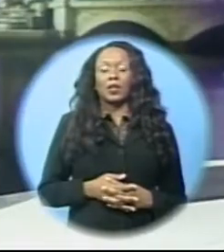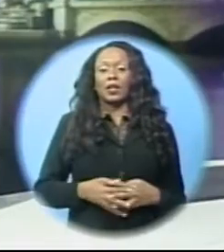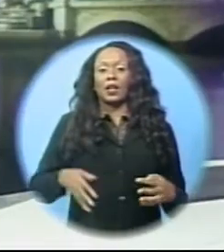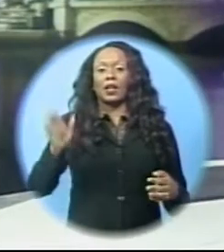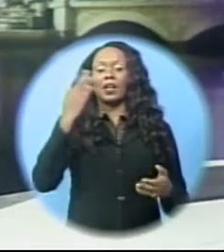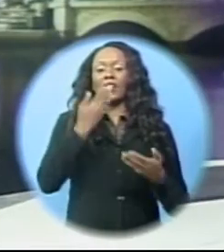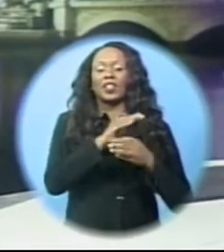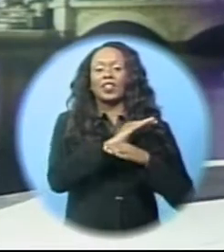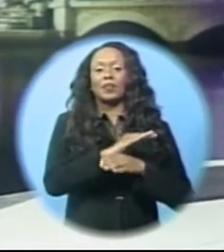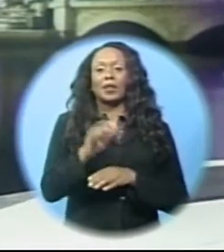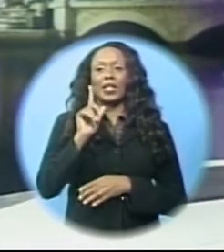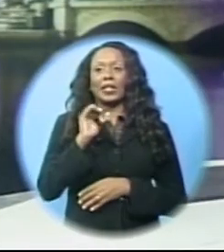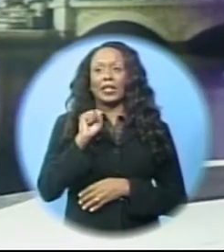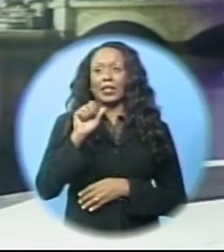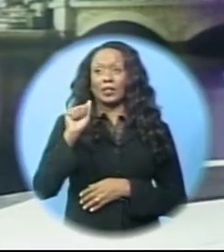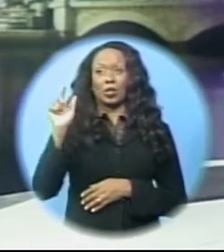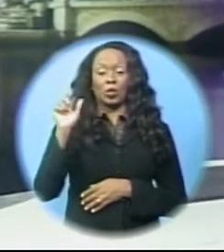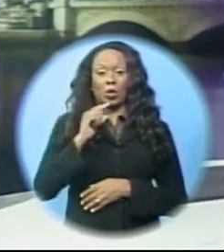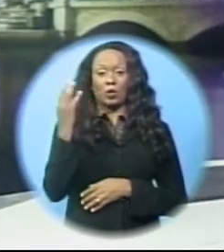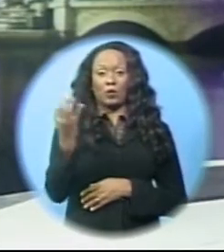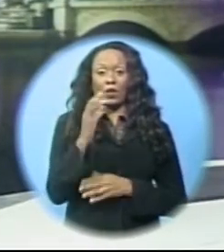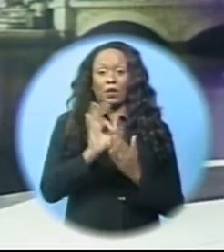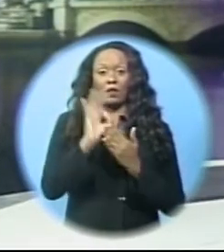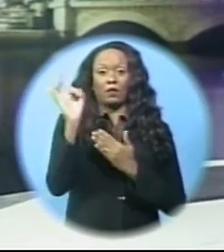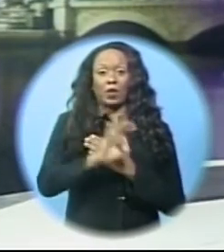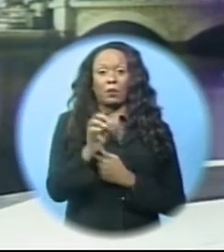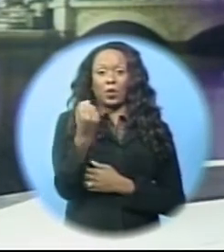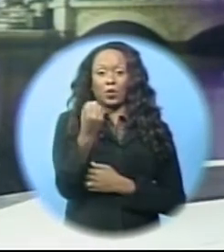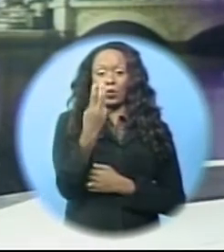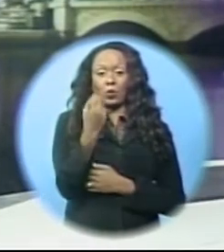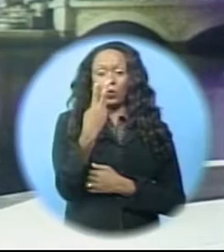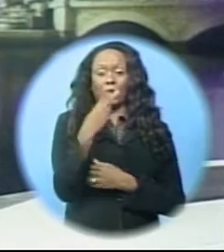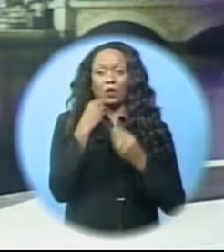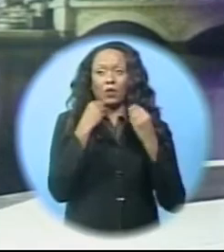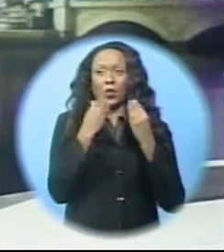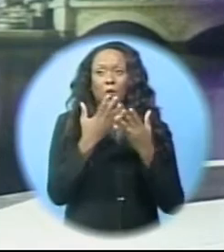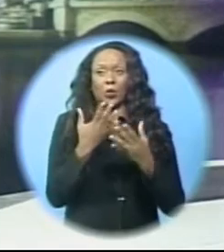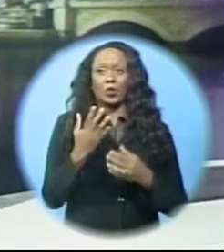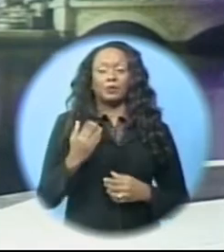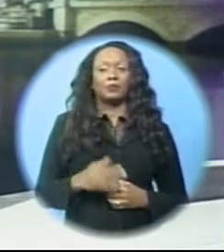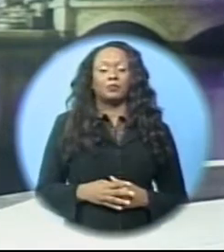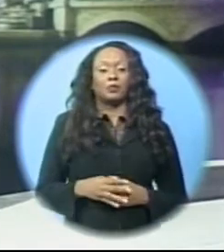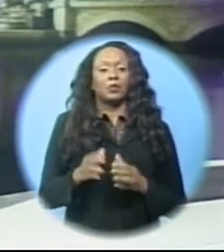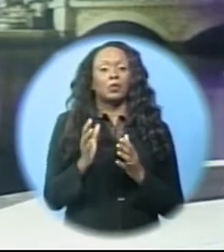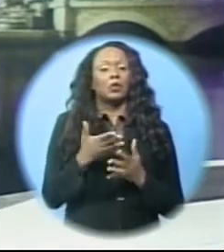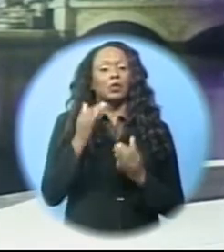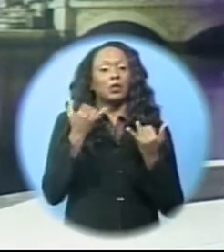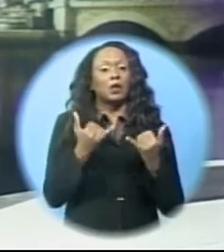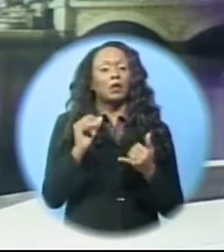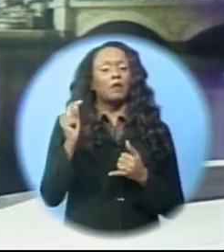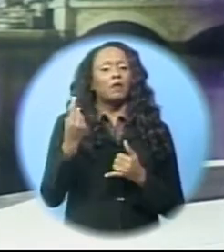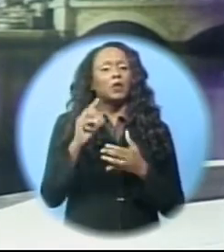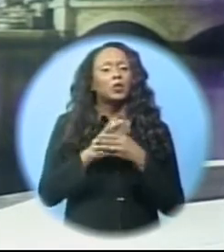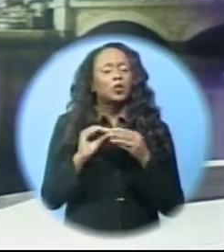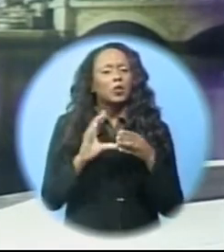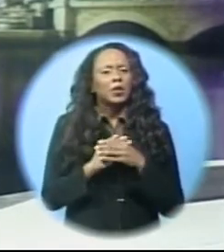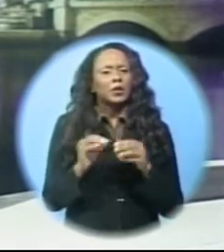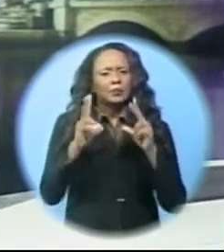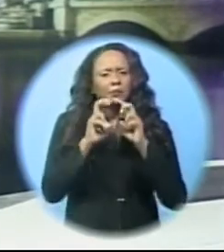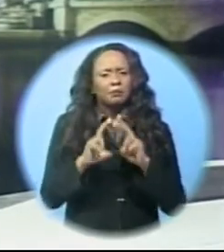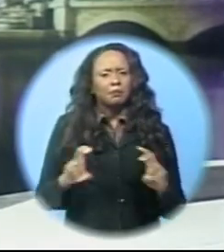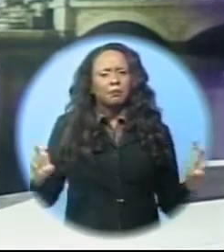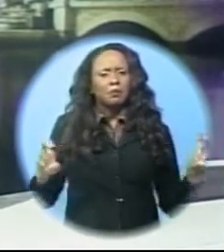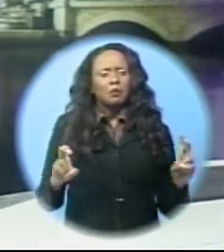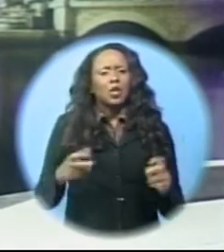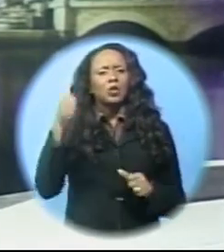And a very good evening to you. I'm Lisa Lord with the Friday, February 12th edition of the CBC Evening News and our top story. An investigation is